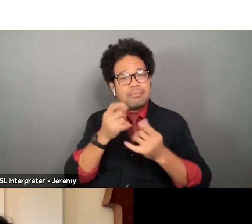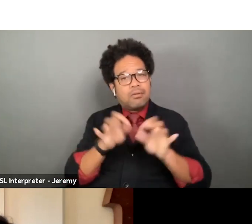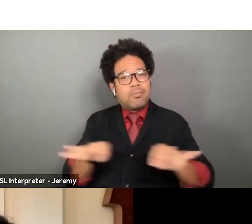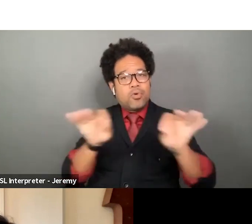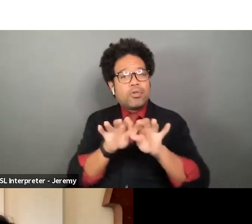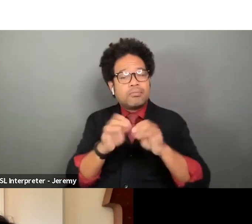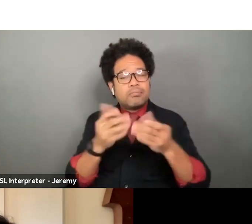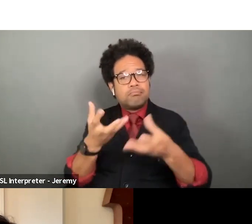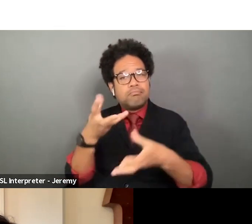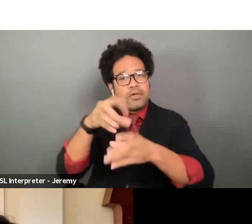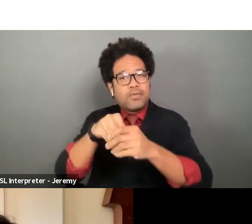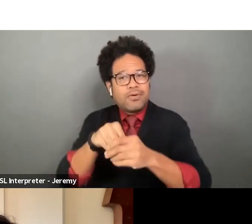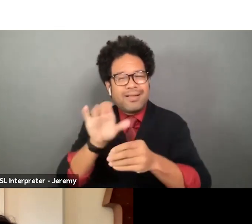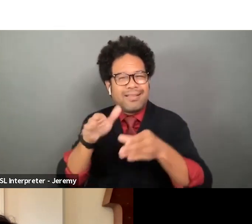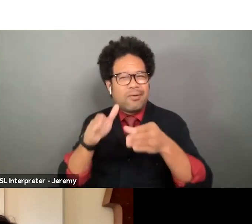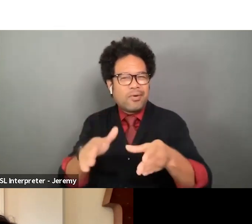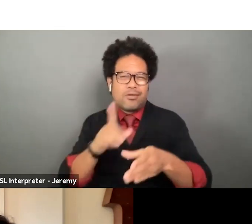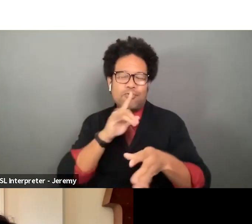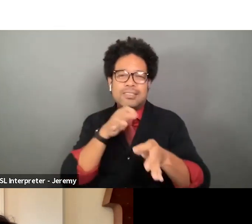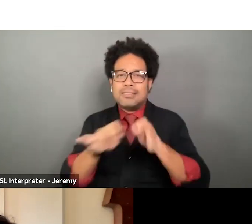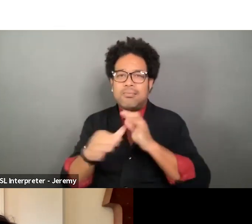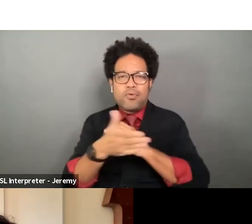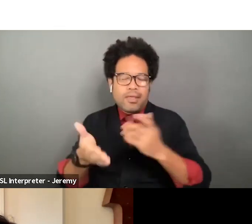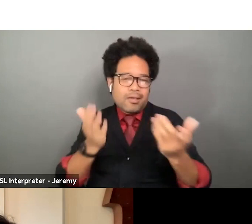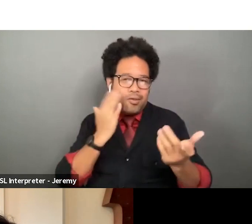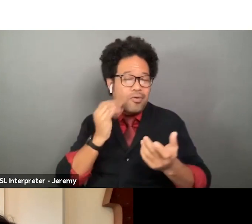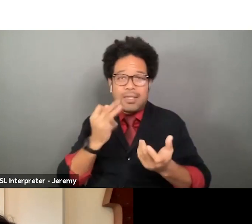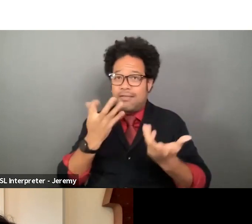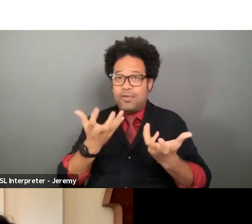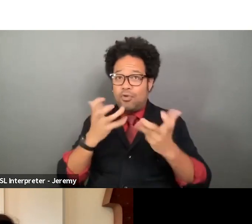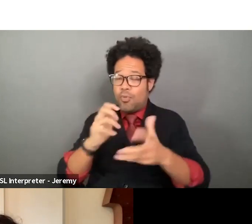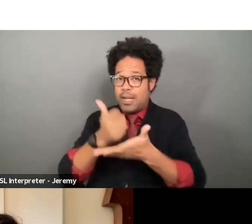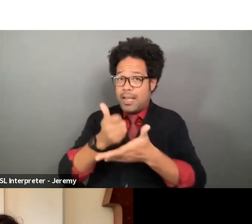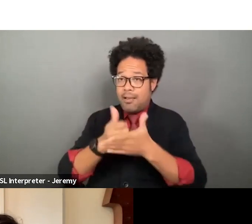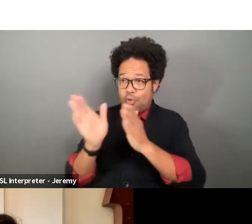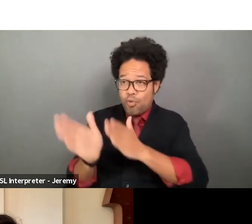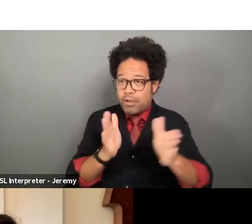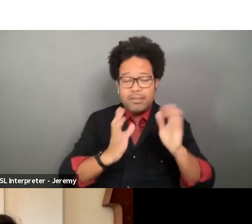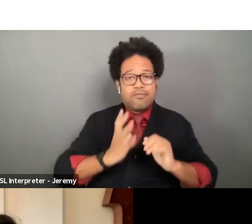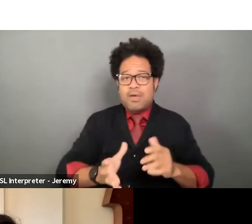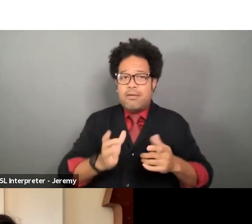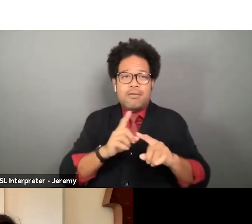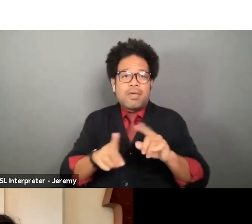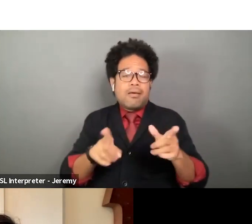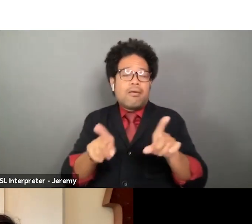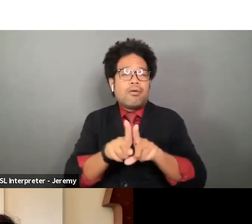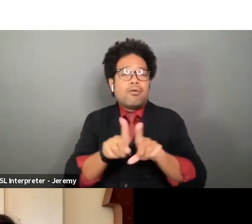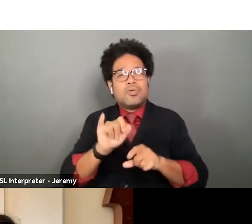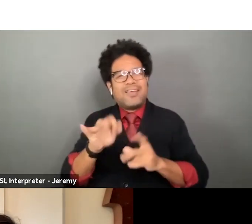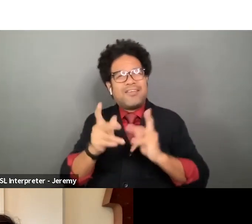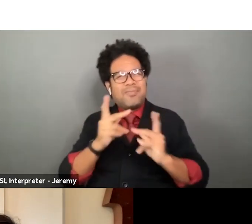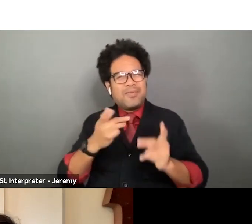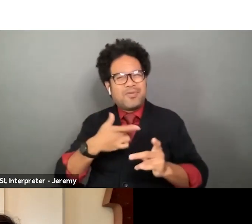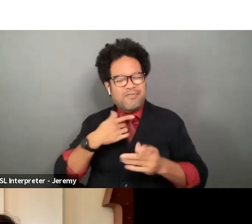to participate in that way. It's a very simple thing to do if you don't want to help organize. But there's also, and if people feel really dispirited,